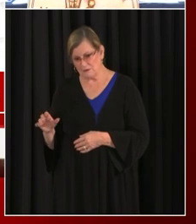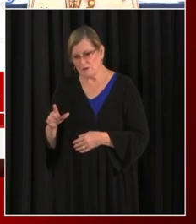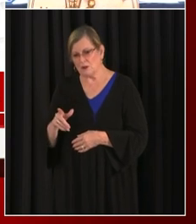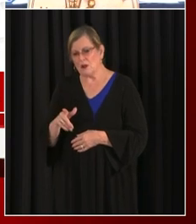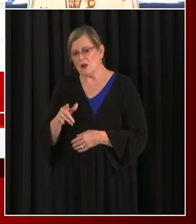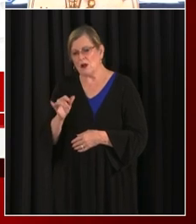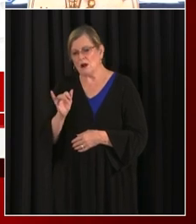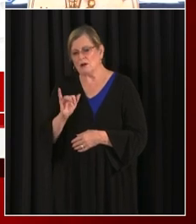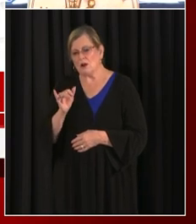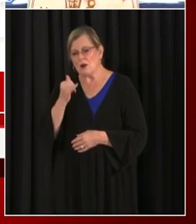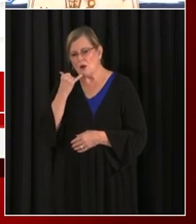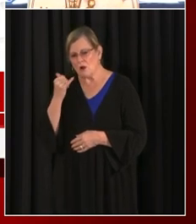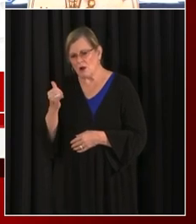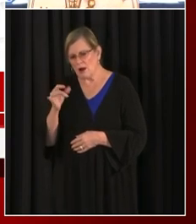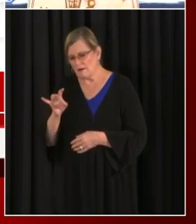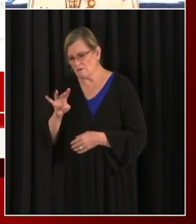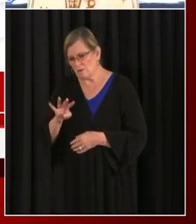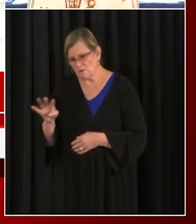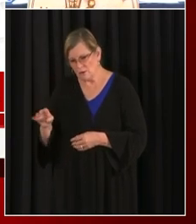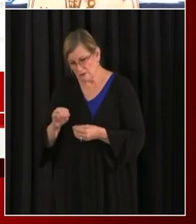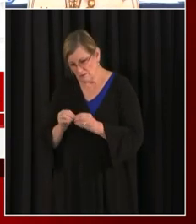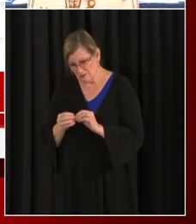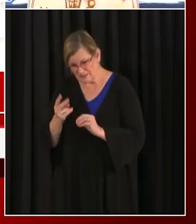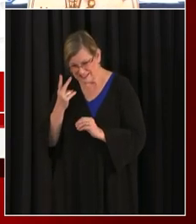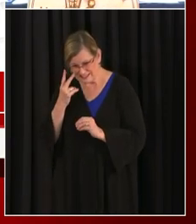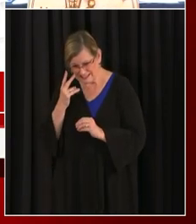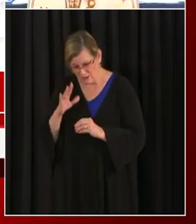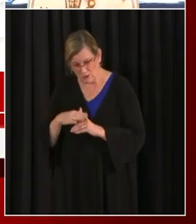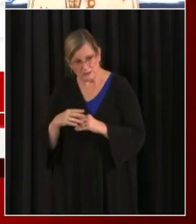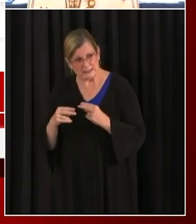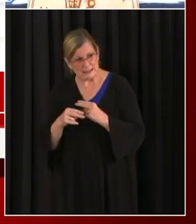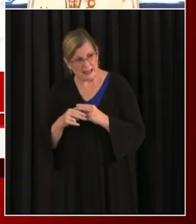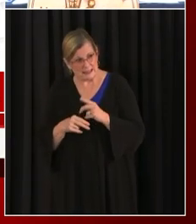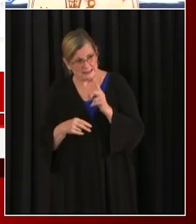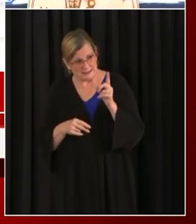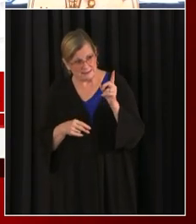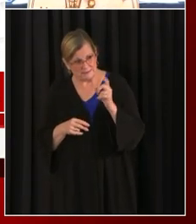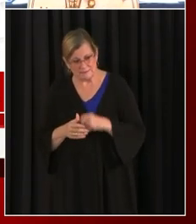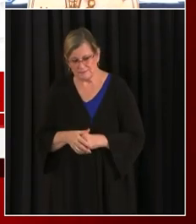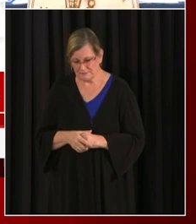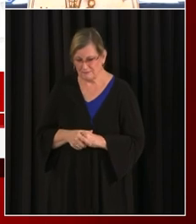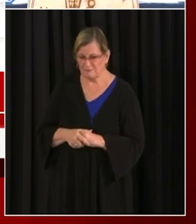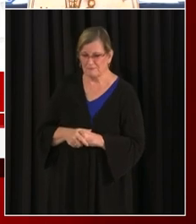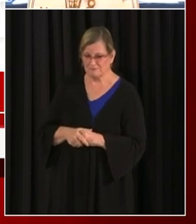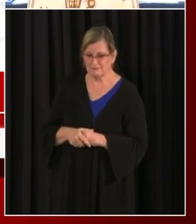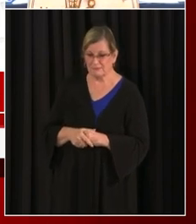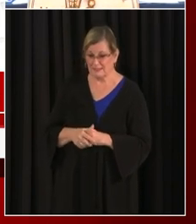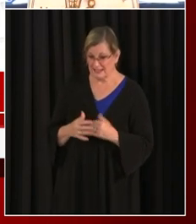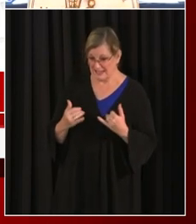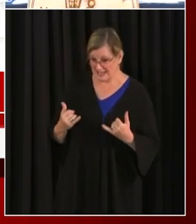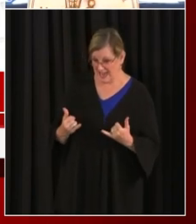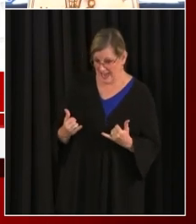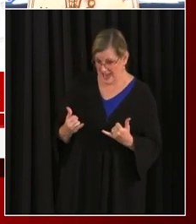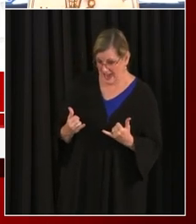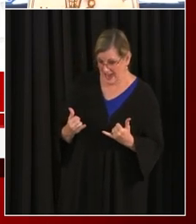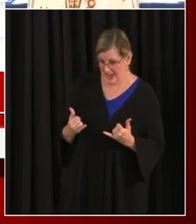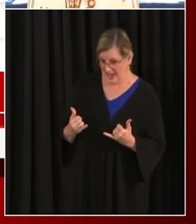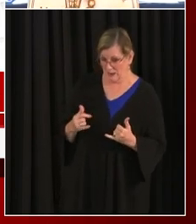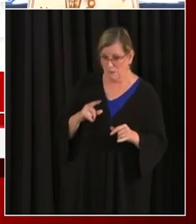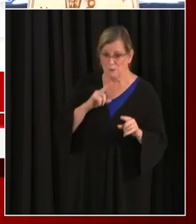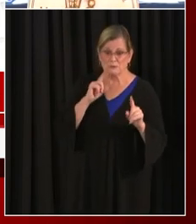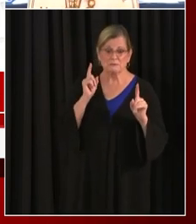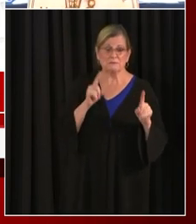you see to respond in English and Spanish. So with that, our report